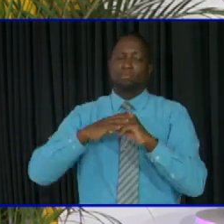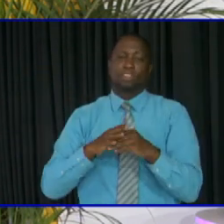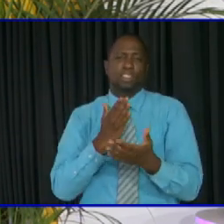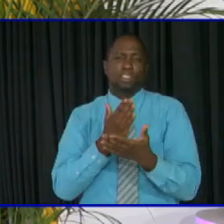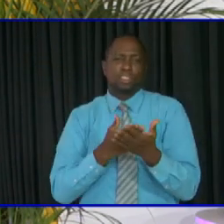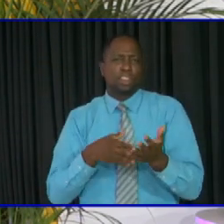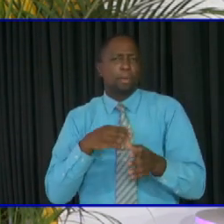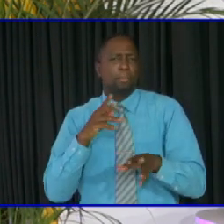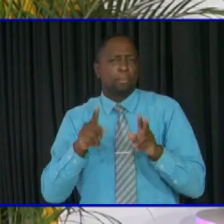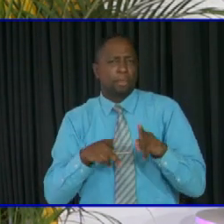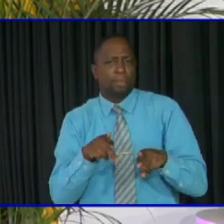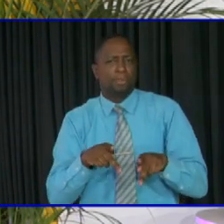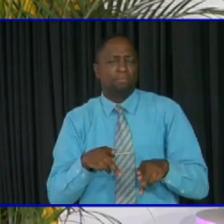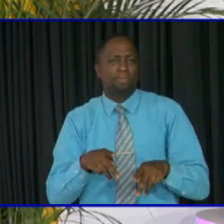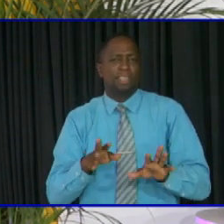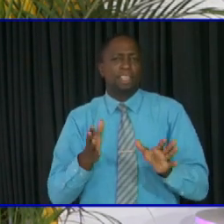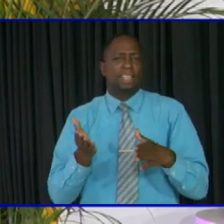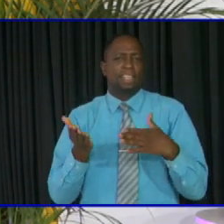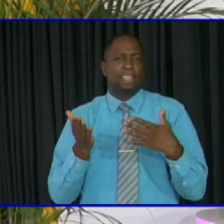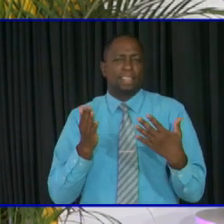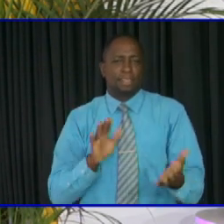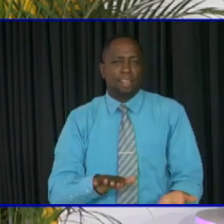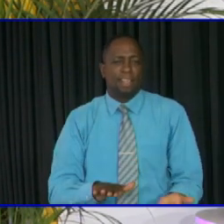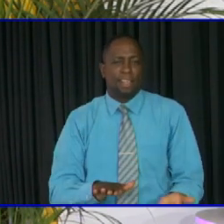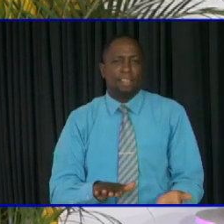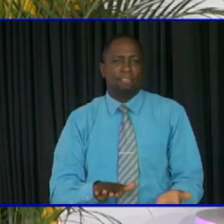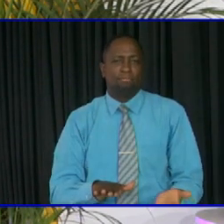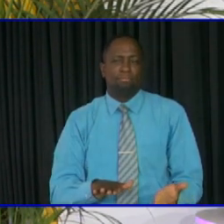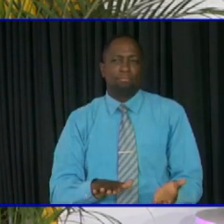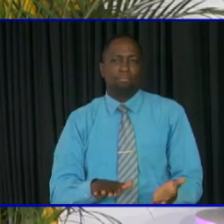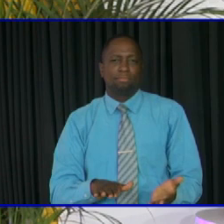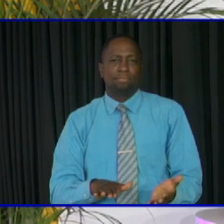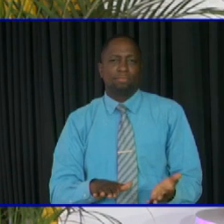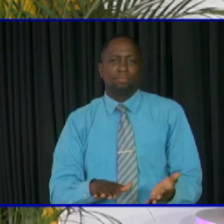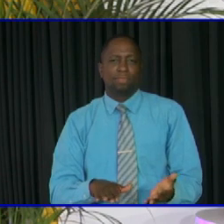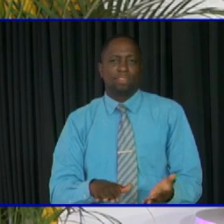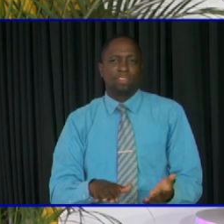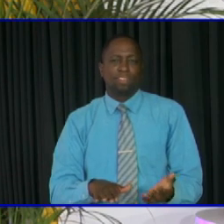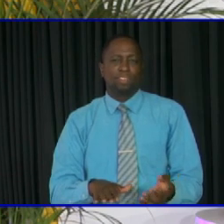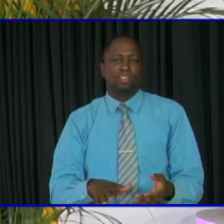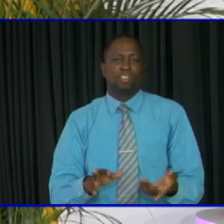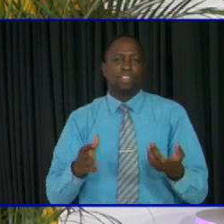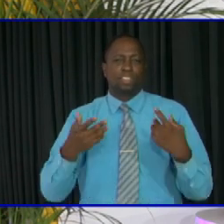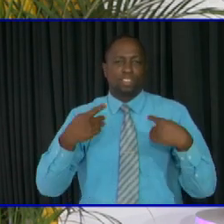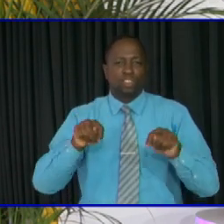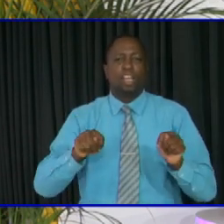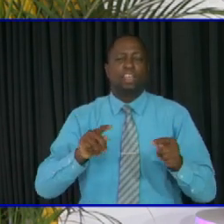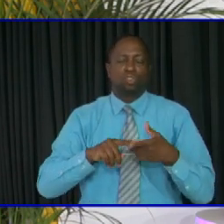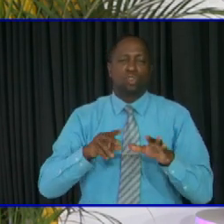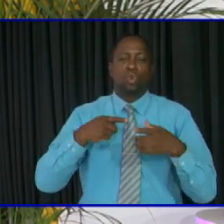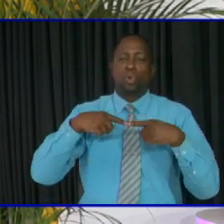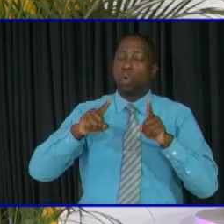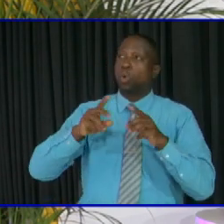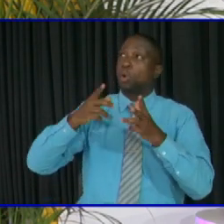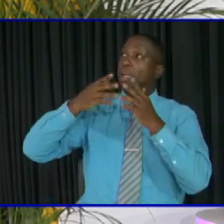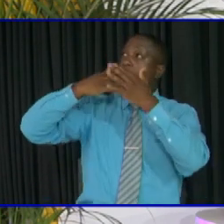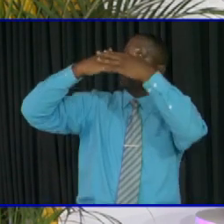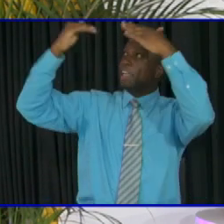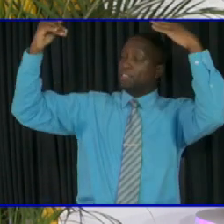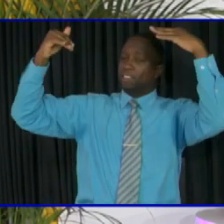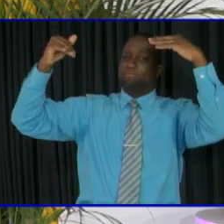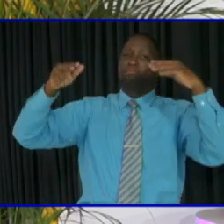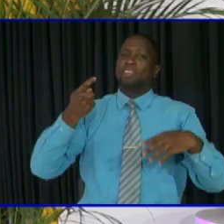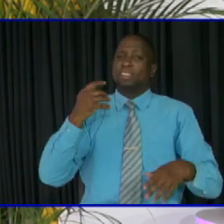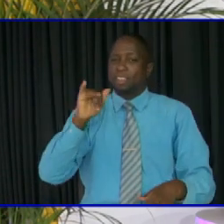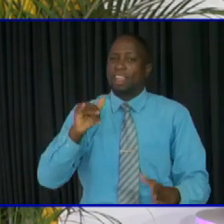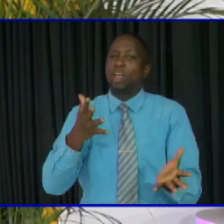it. I know too many people who had a good mind, they had a good intention. They wanted to